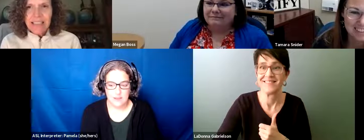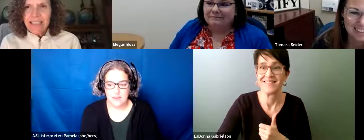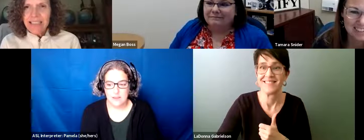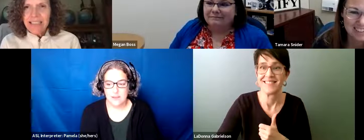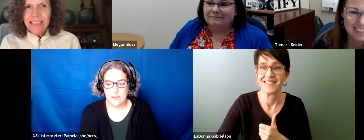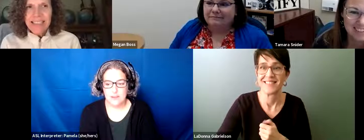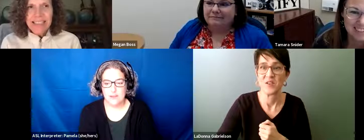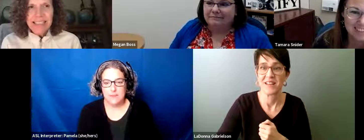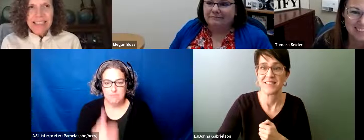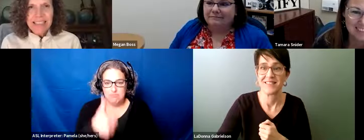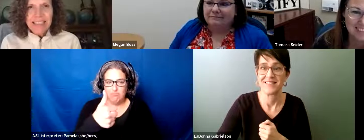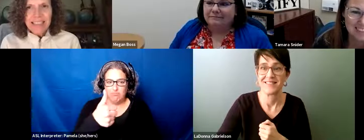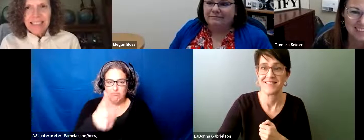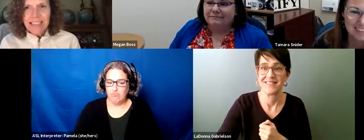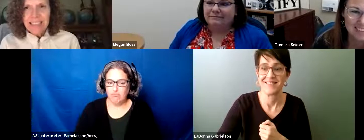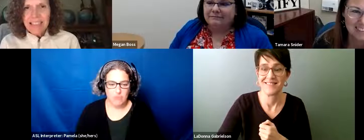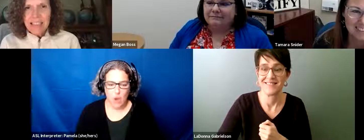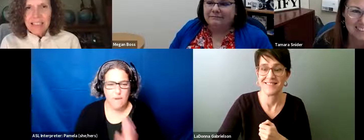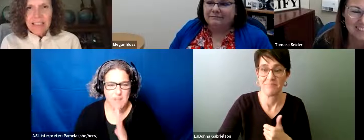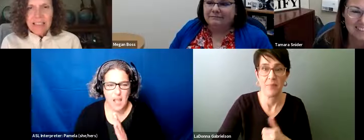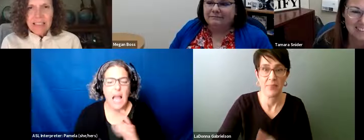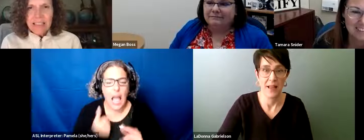Fine. Great.